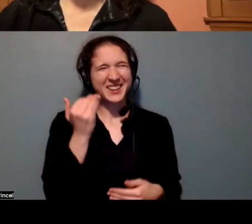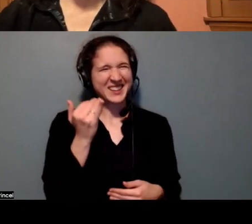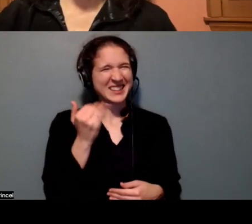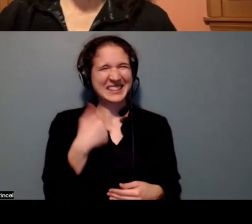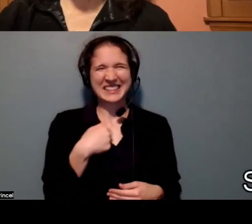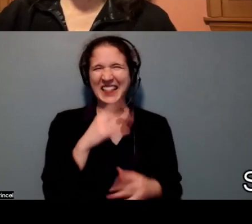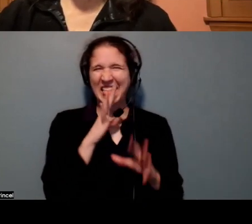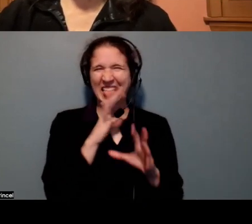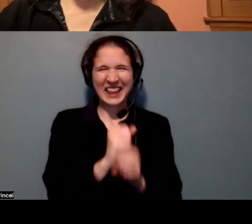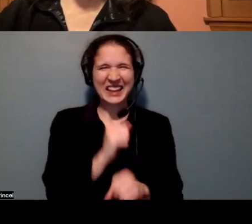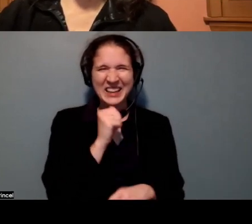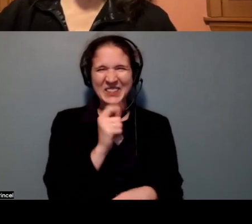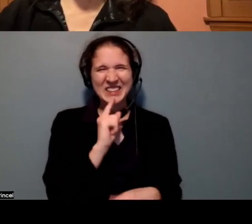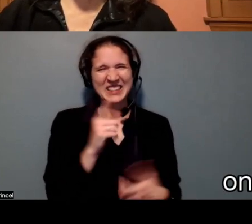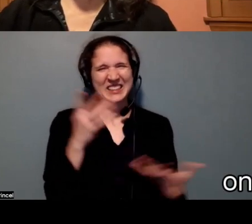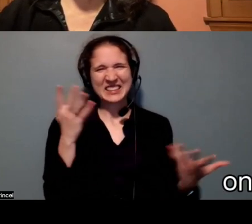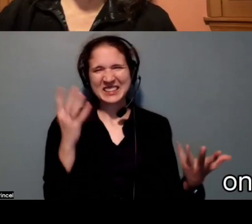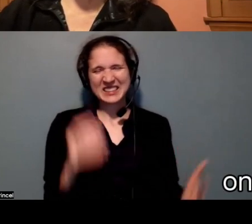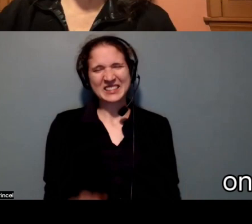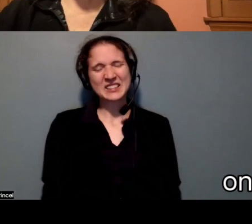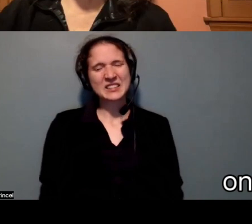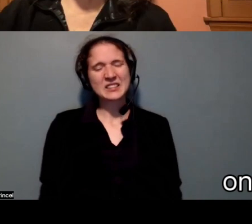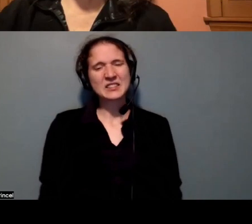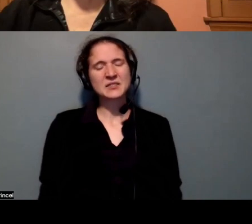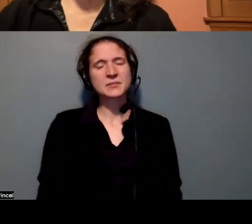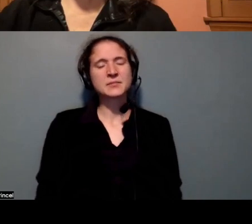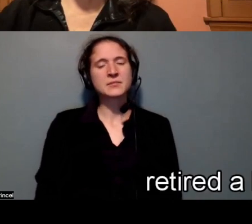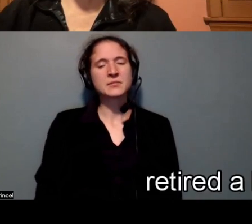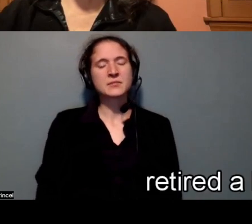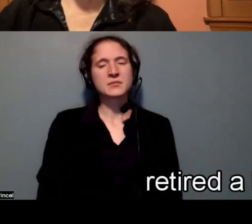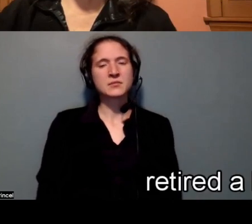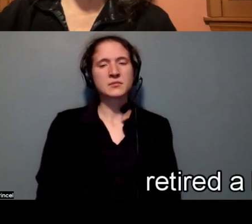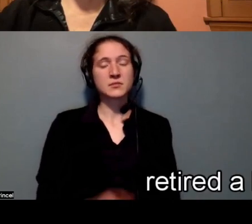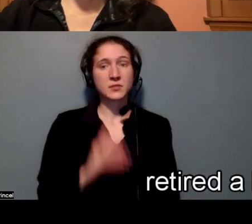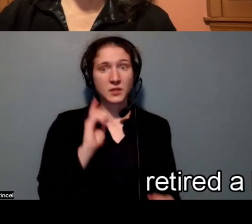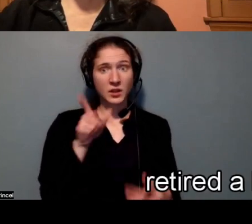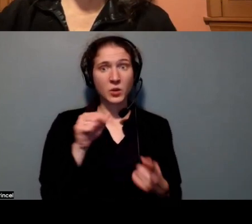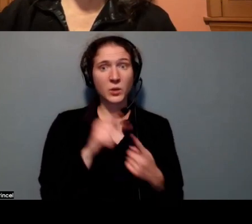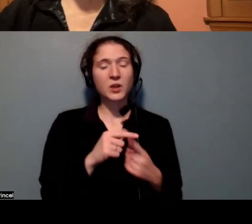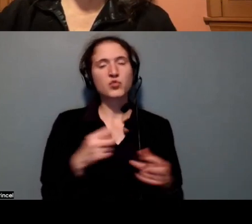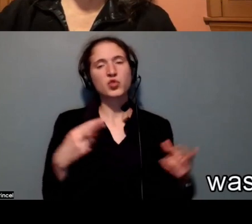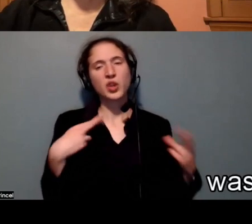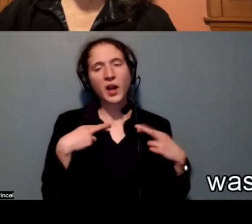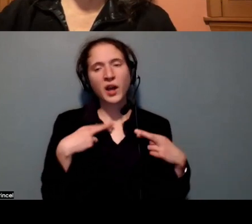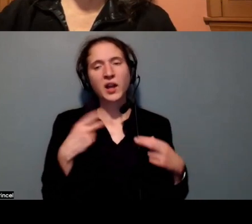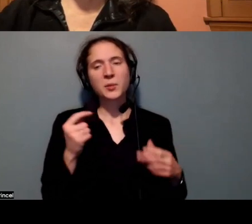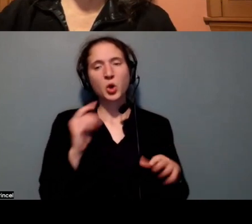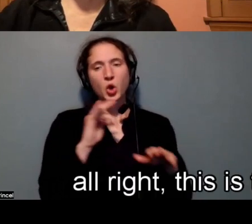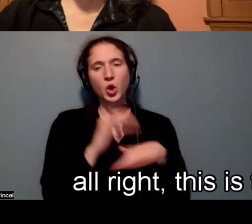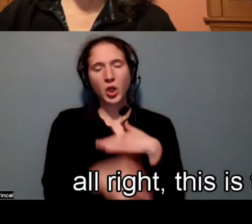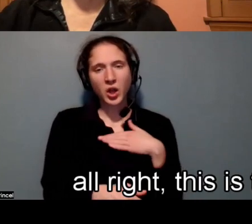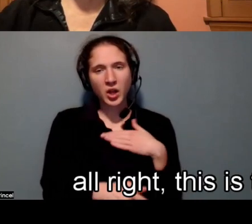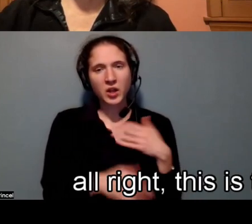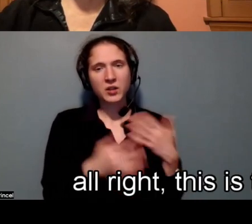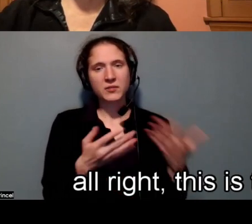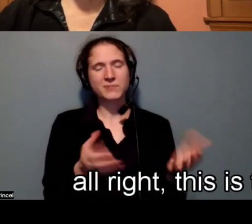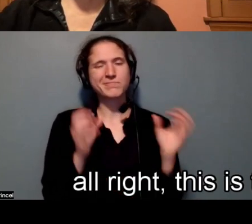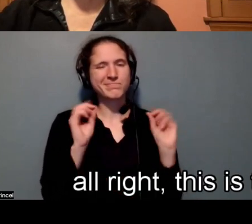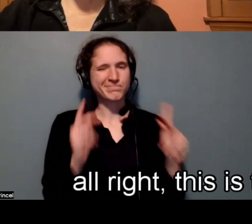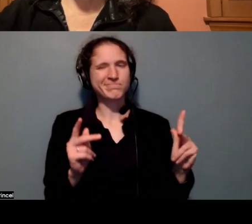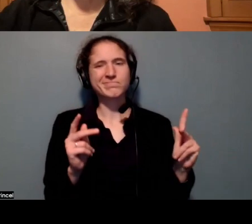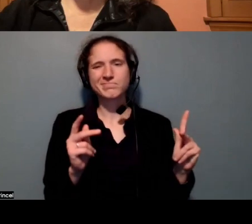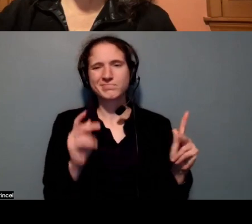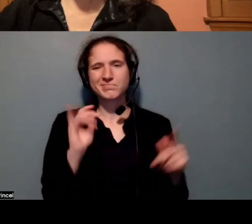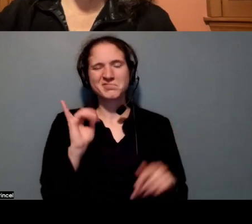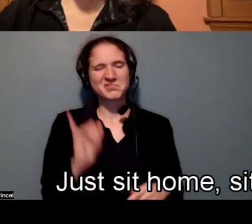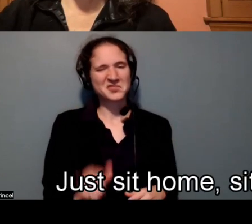doing. So once I retired a little early, it was like, all right, this is the way to